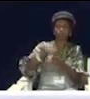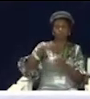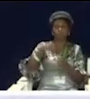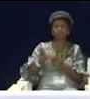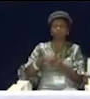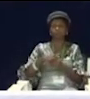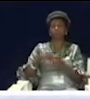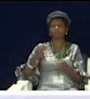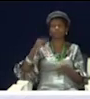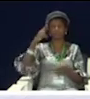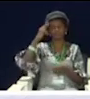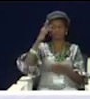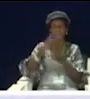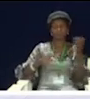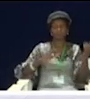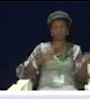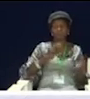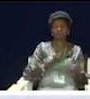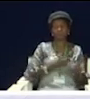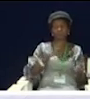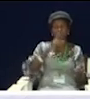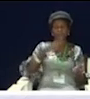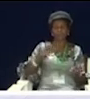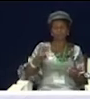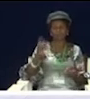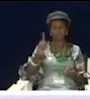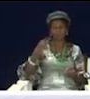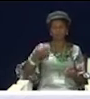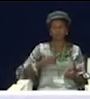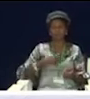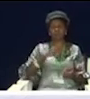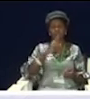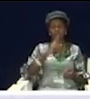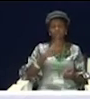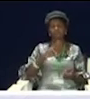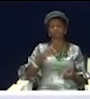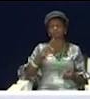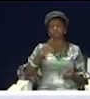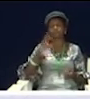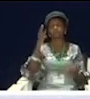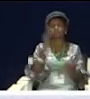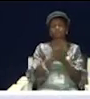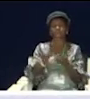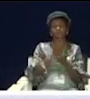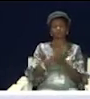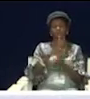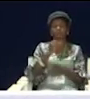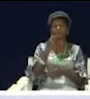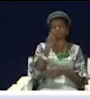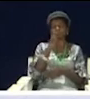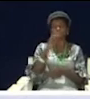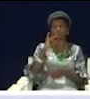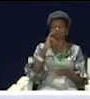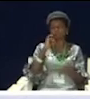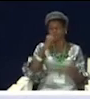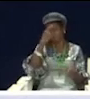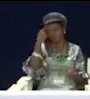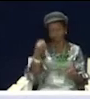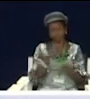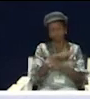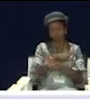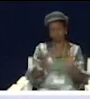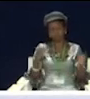The reason some of us are still where we are, financially speaking, is because we have